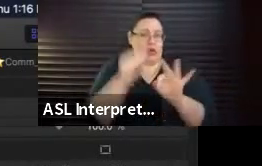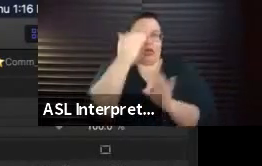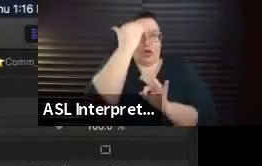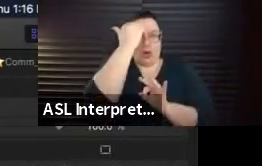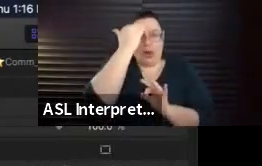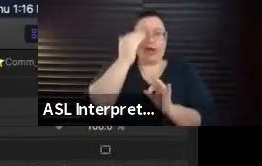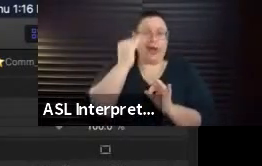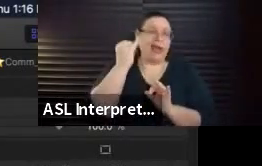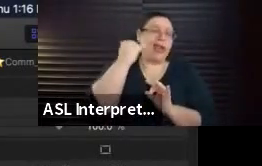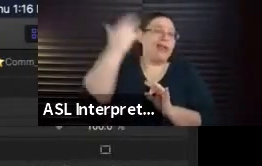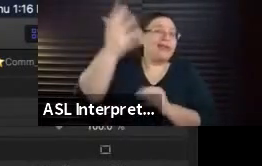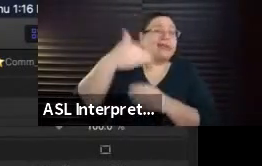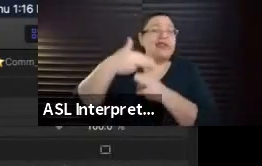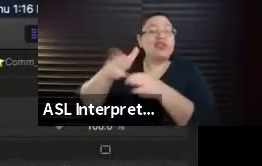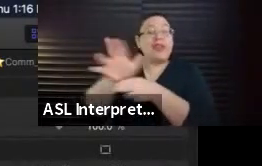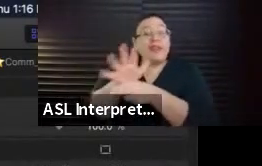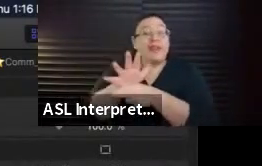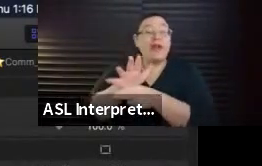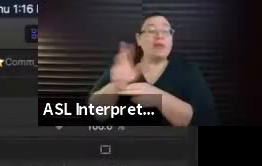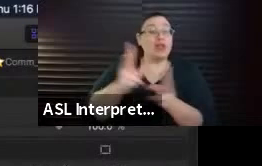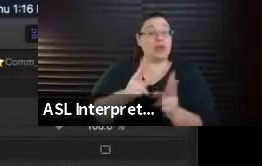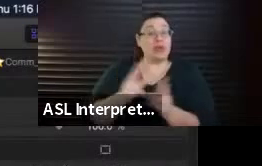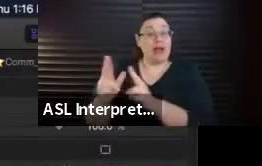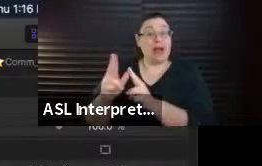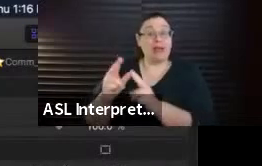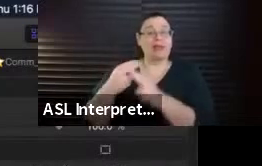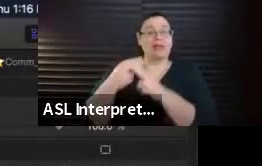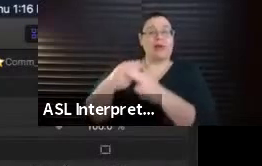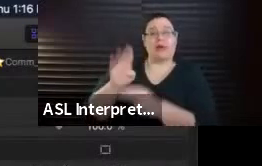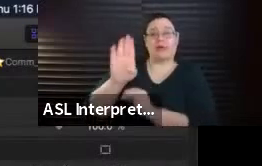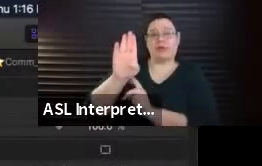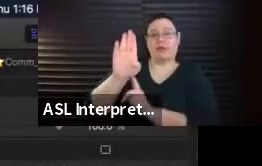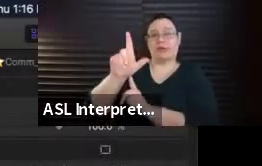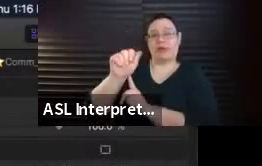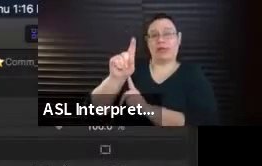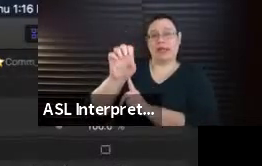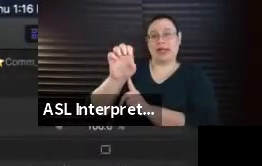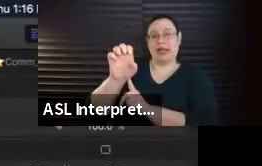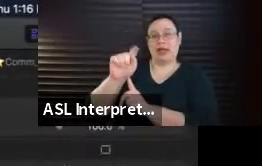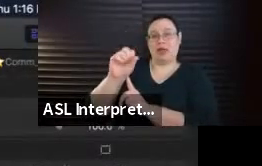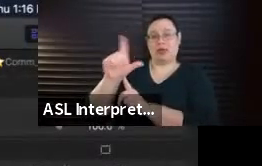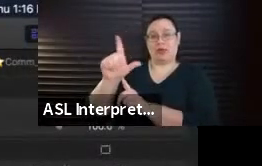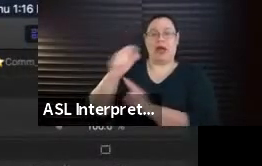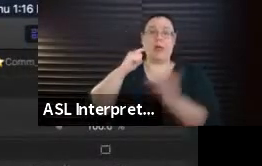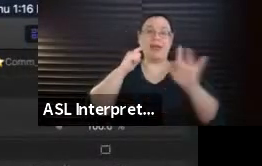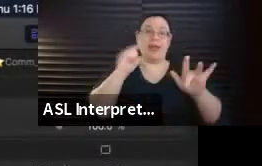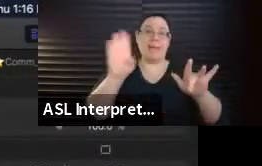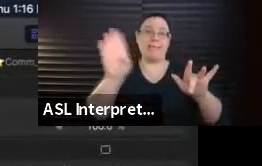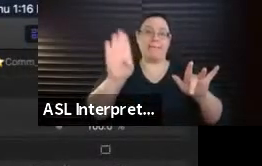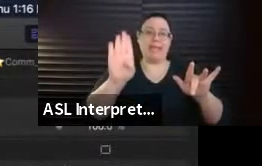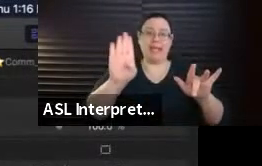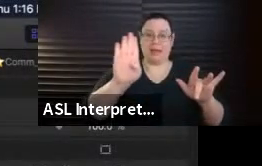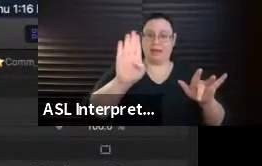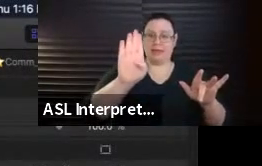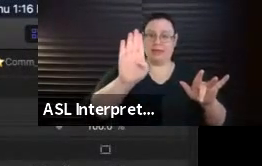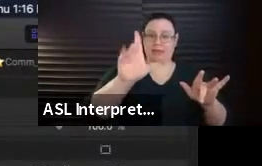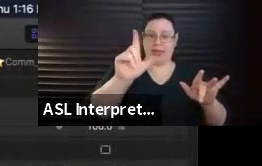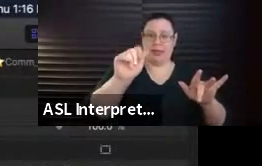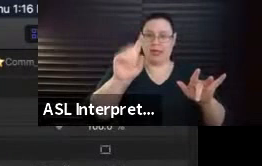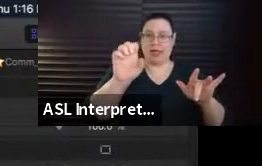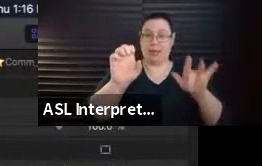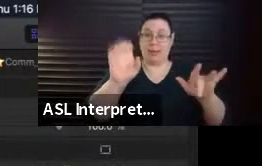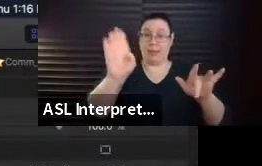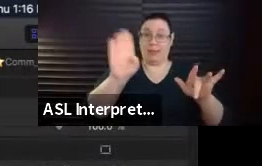films or content, is the blade tool. So I'm going to press the B for blade on the keyboard. And you can see